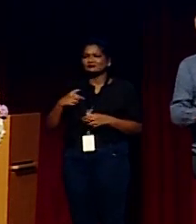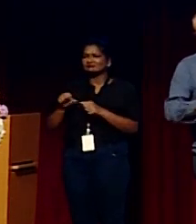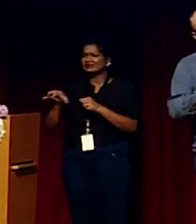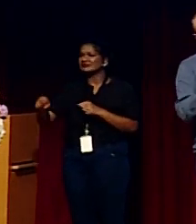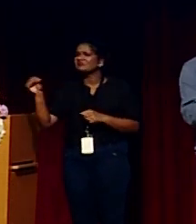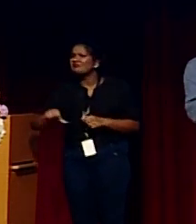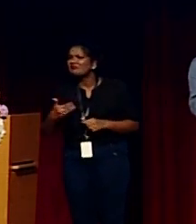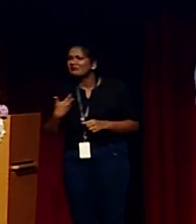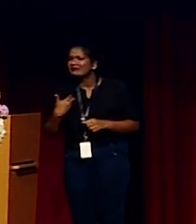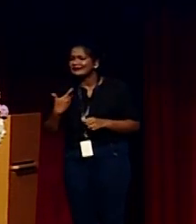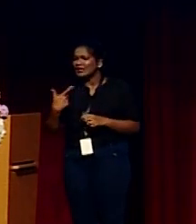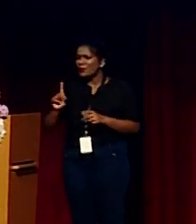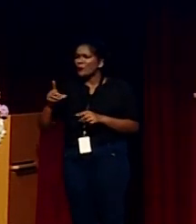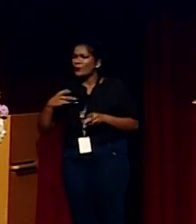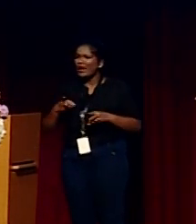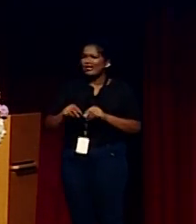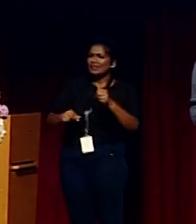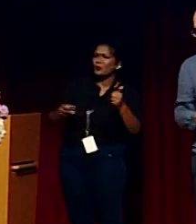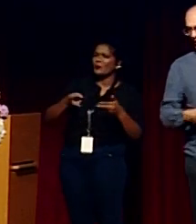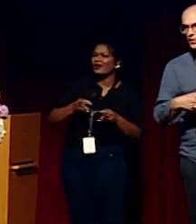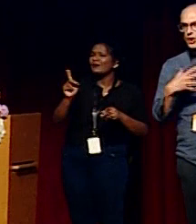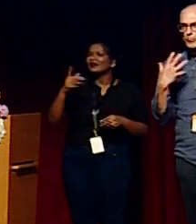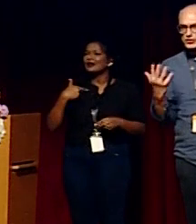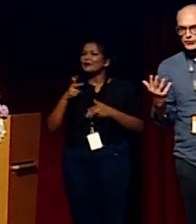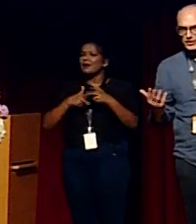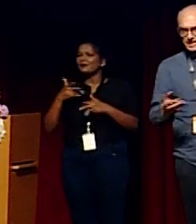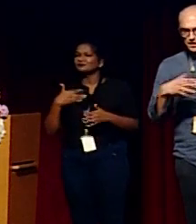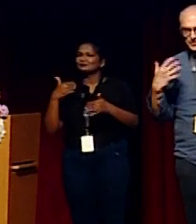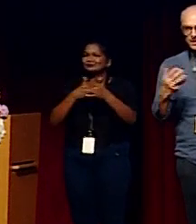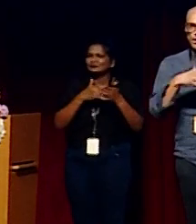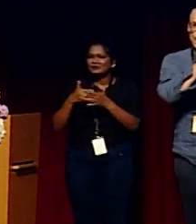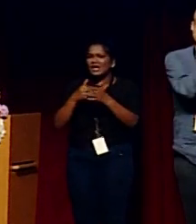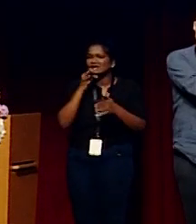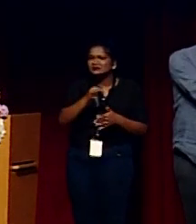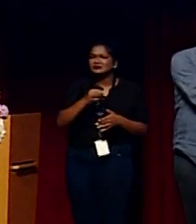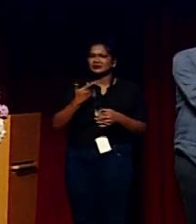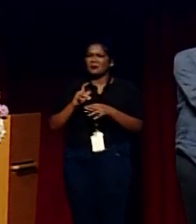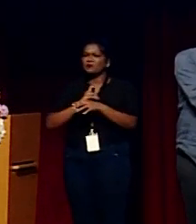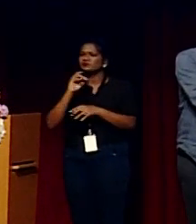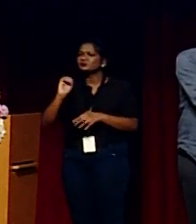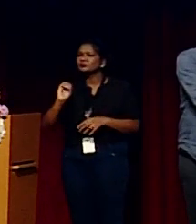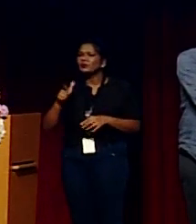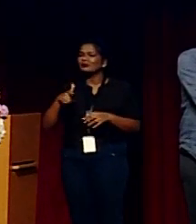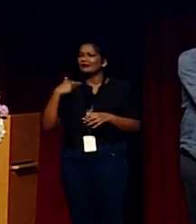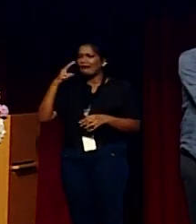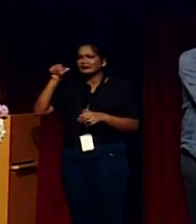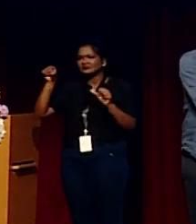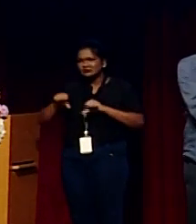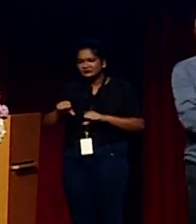accessible. Is there a way to also give people the opportunity, if they can't see the diagram that they're